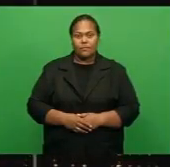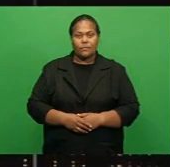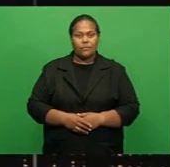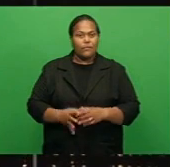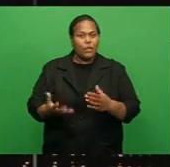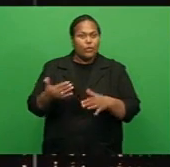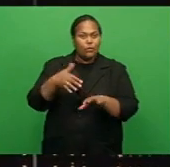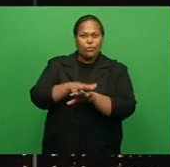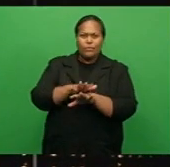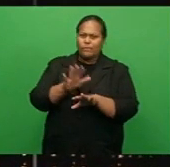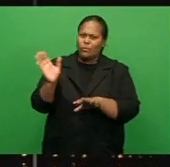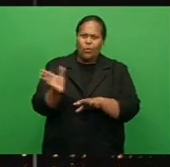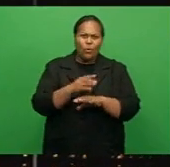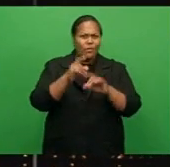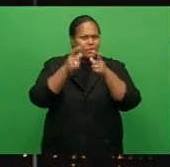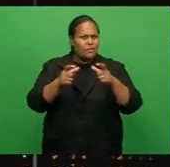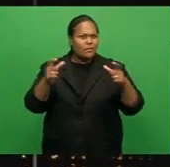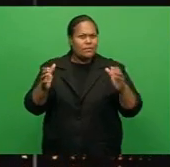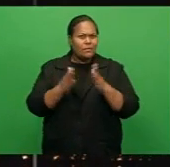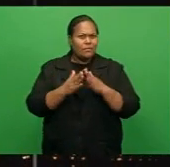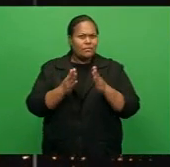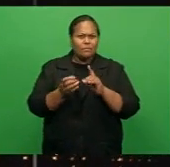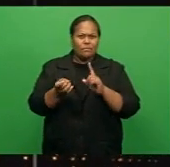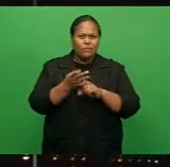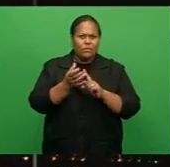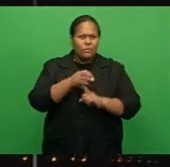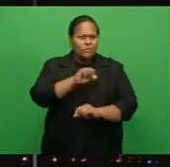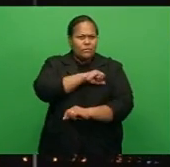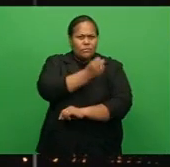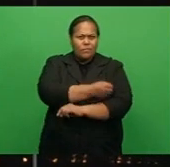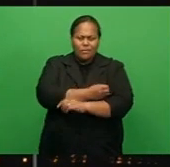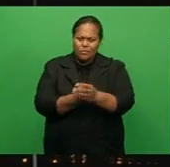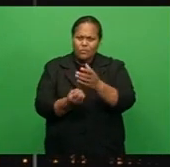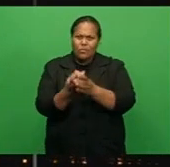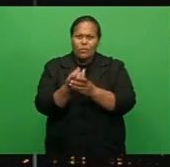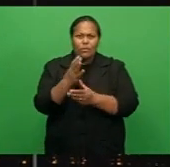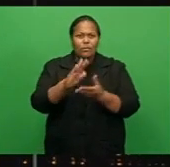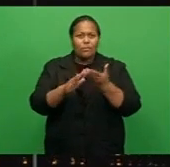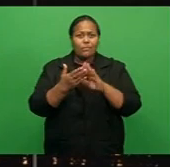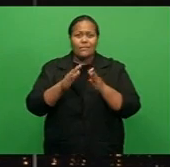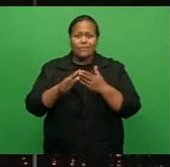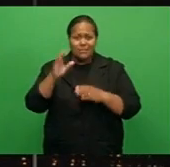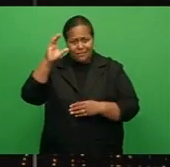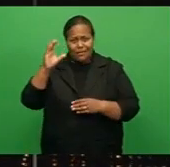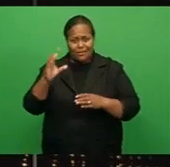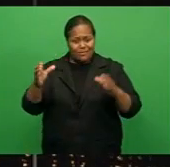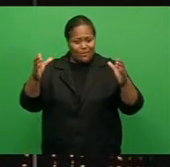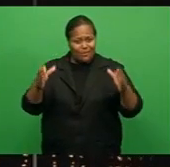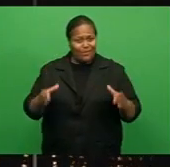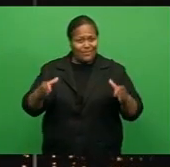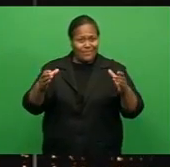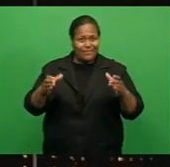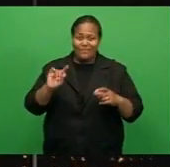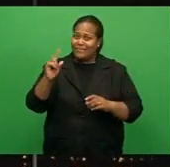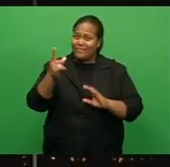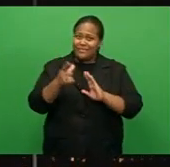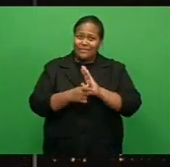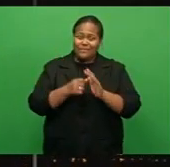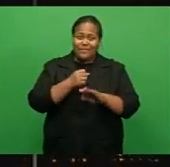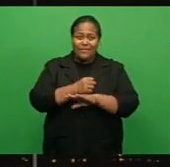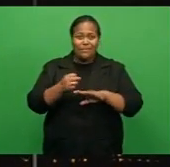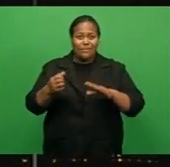Inclusivity in all cities and towns is vital in strengthening and growing communities and the country as a whole. For the first time, the government,